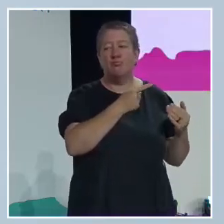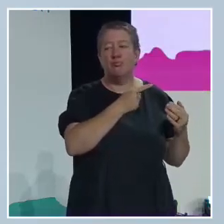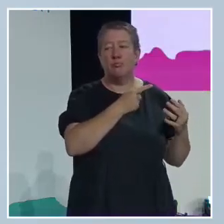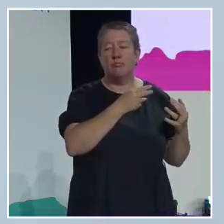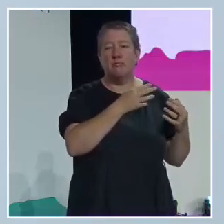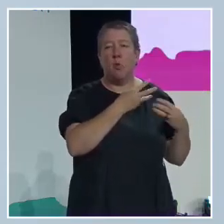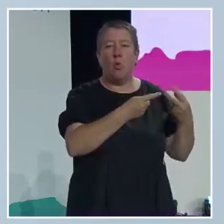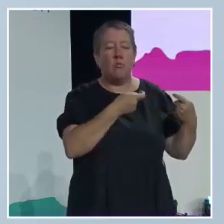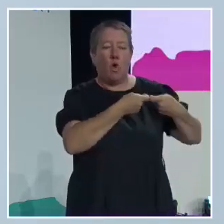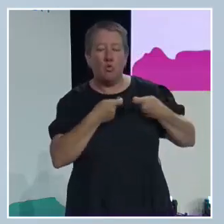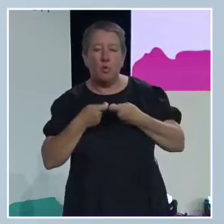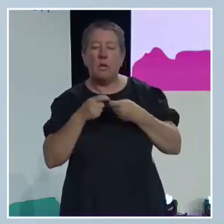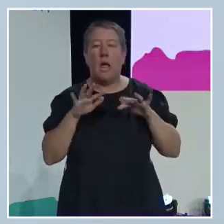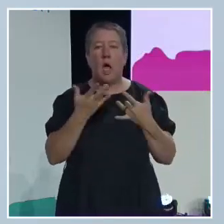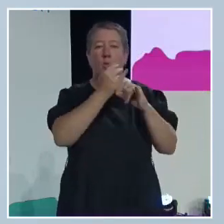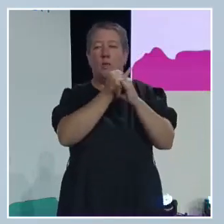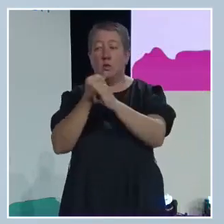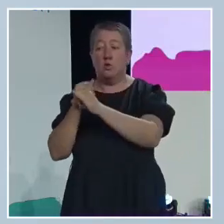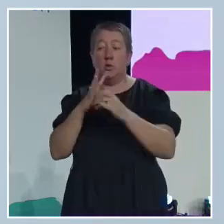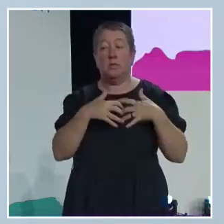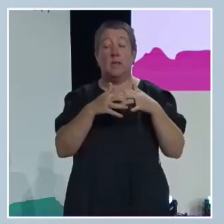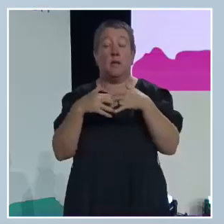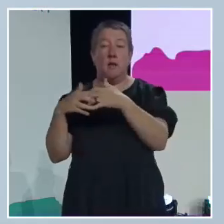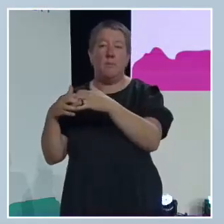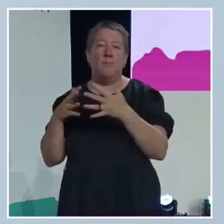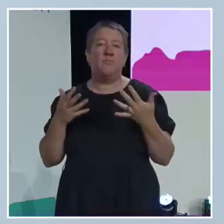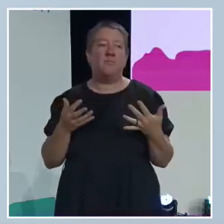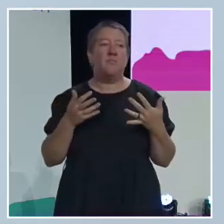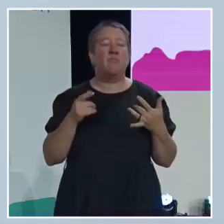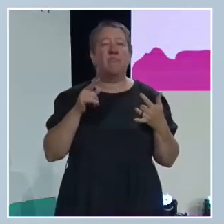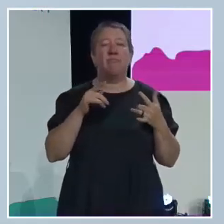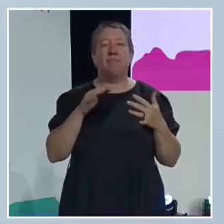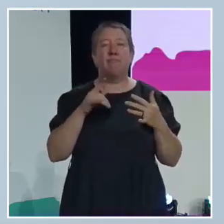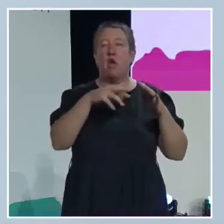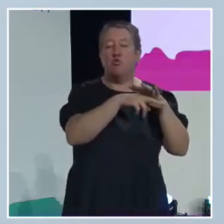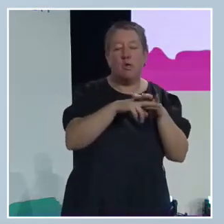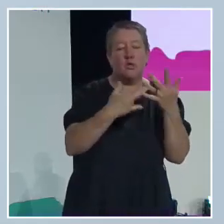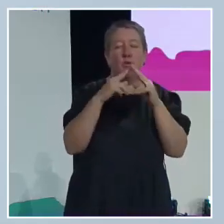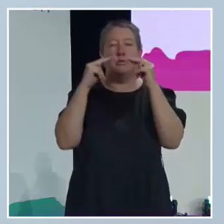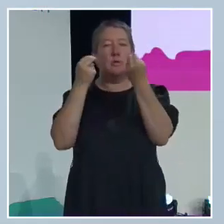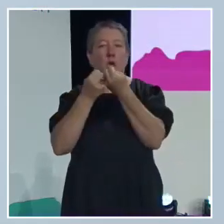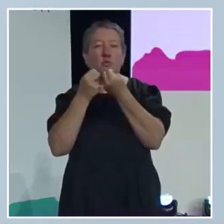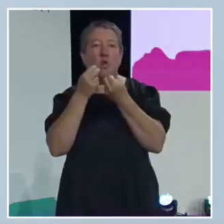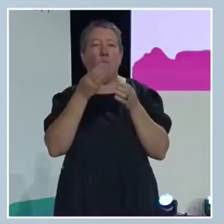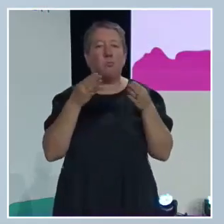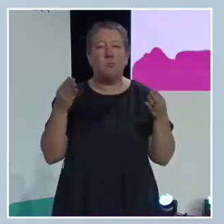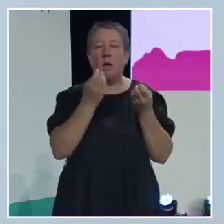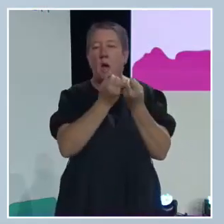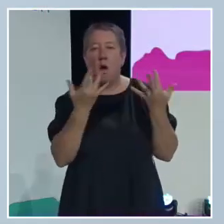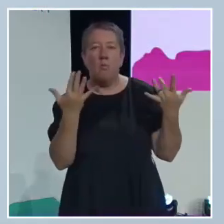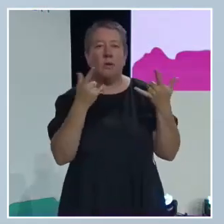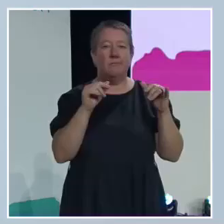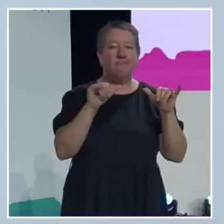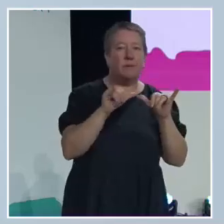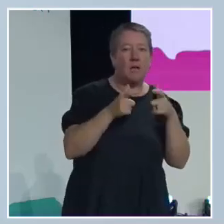details on how institutions are set up, the way PDBs, whether MDBs, regional, nationals exist, their numbers, size, and so